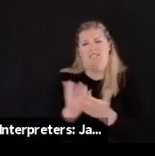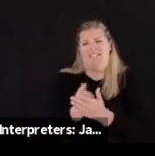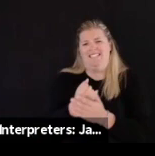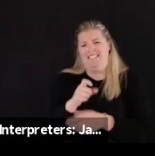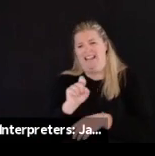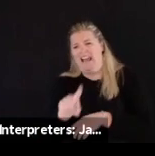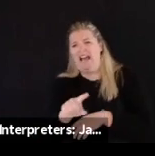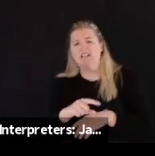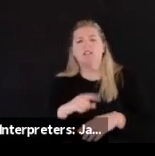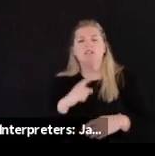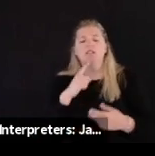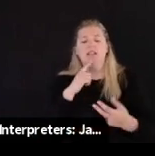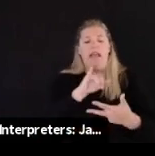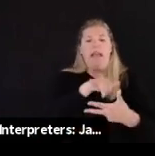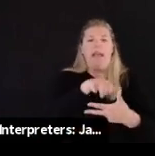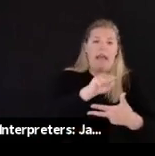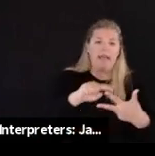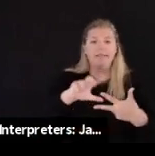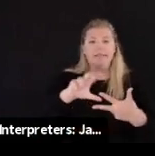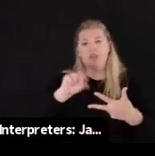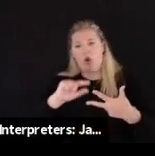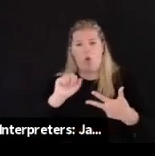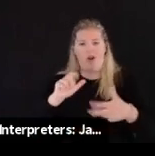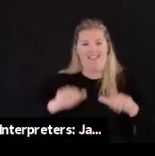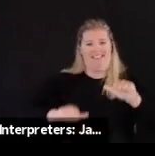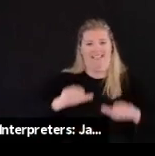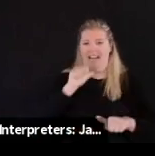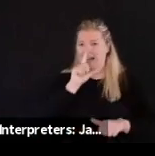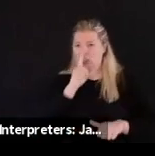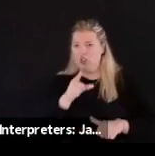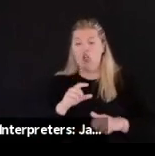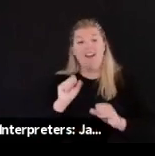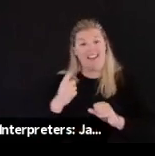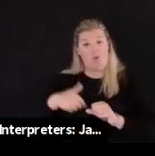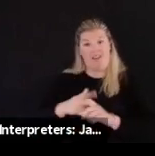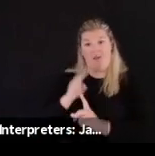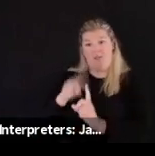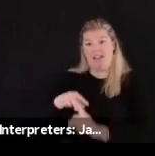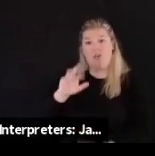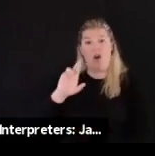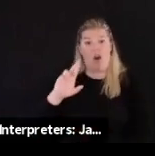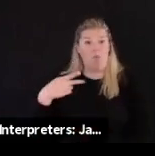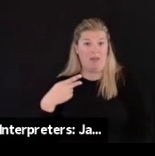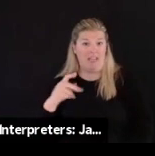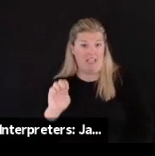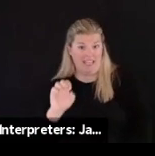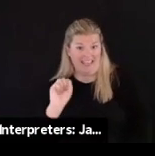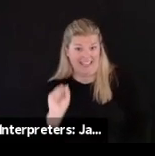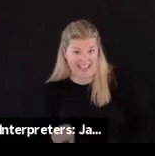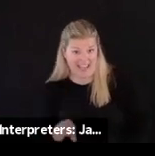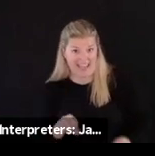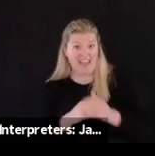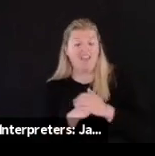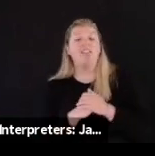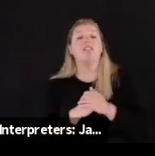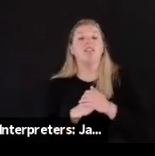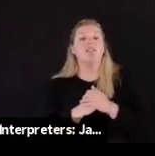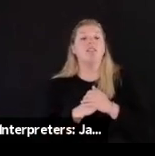no, unsure. Can this apply to rape prevention education programming? Feel free to write in the chat.